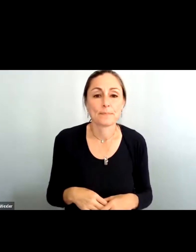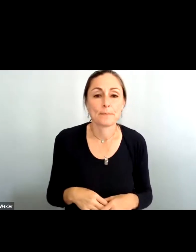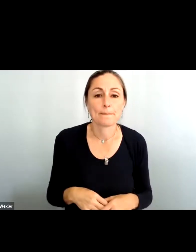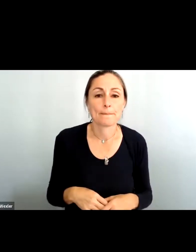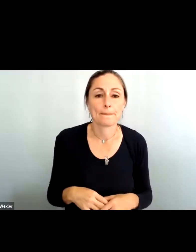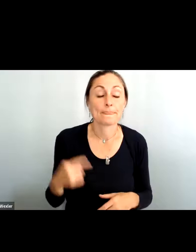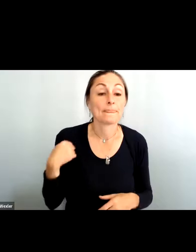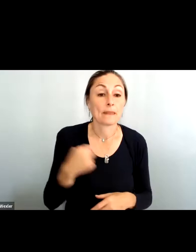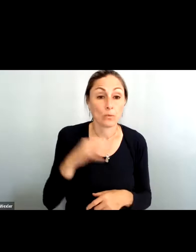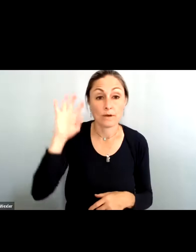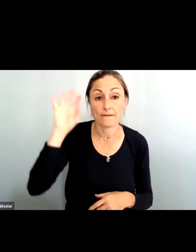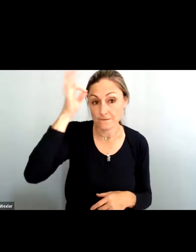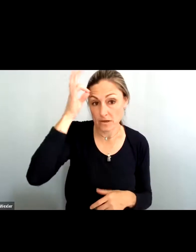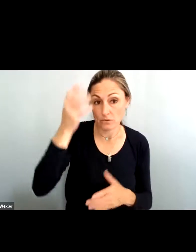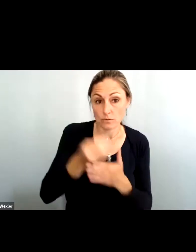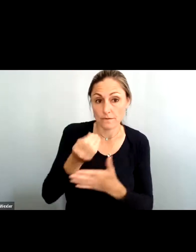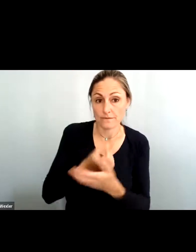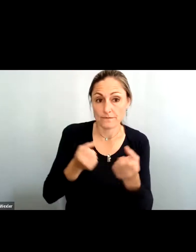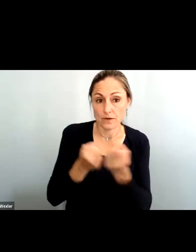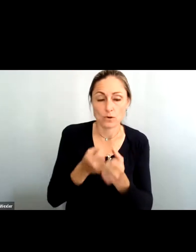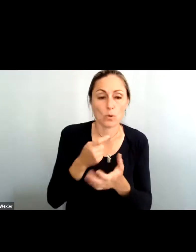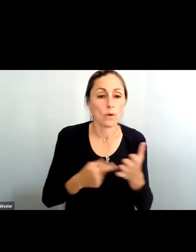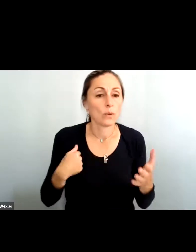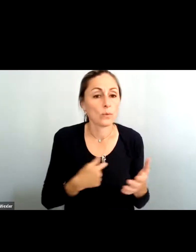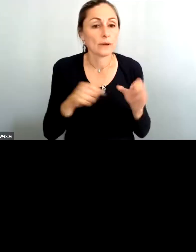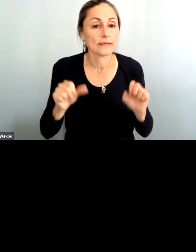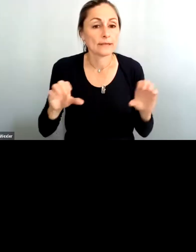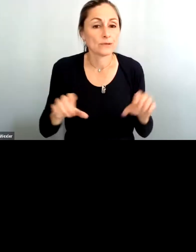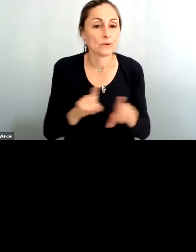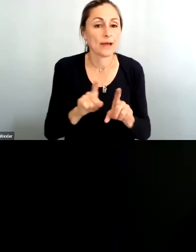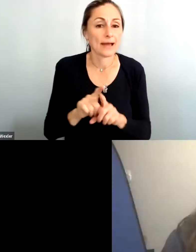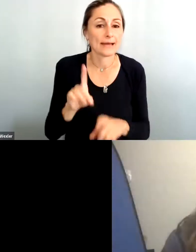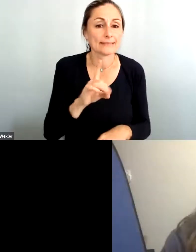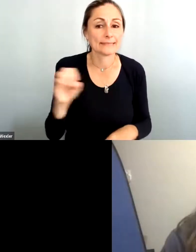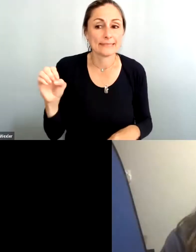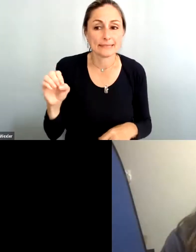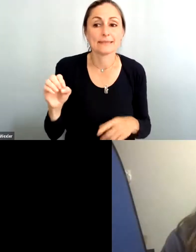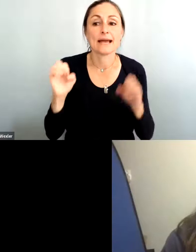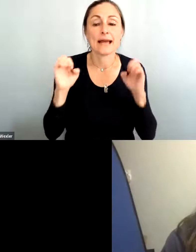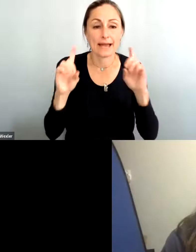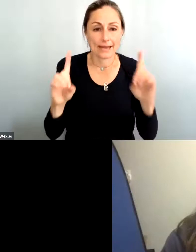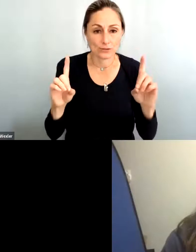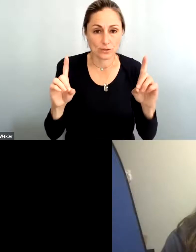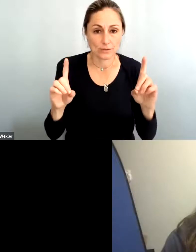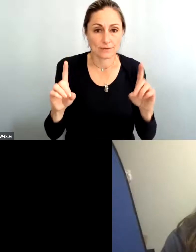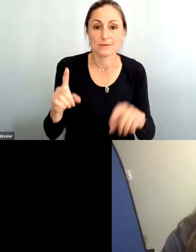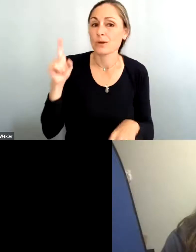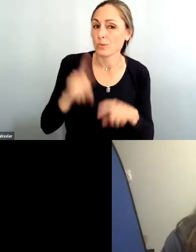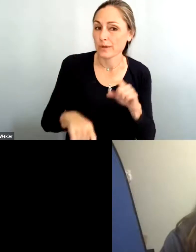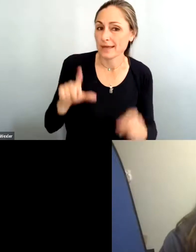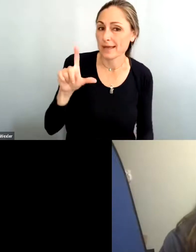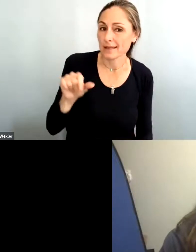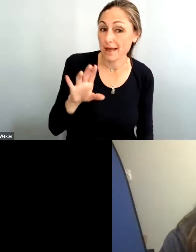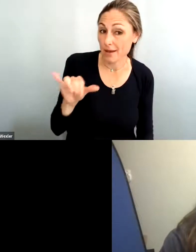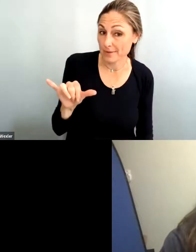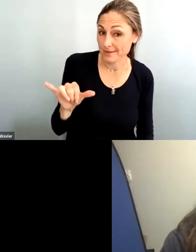we're federal funded, what we can do as D is educate. What we're not allowed to do is lobby. So now I